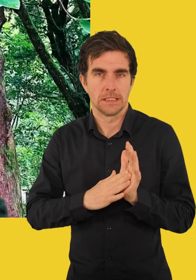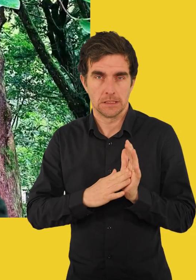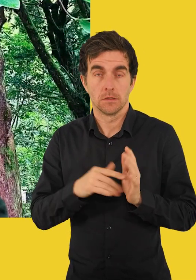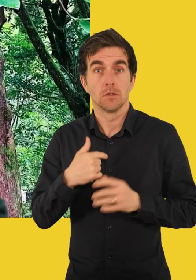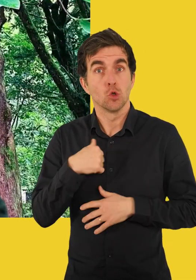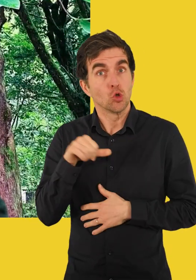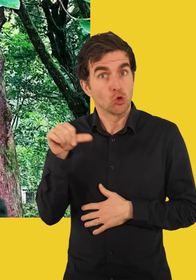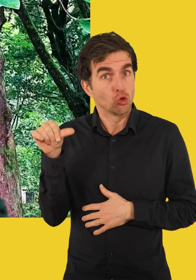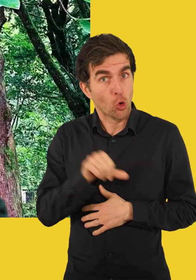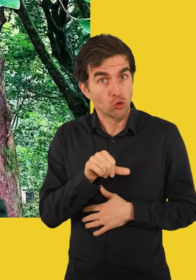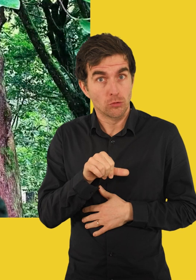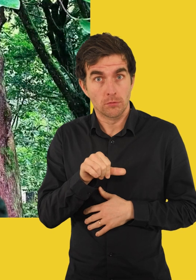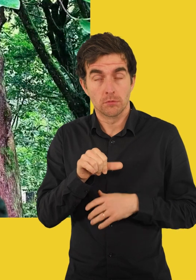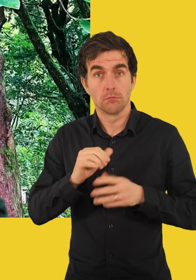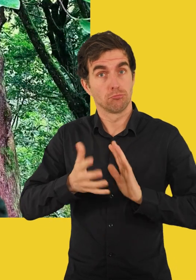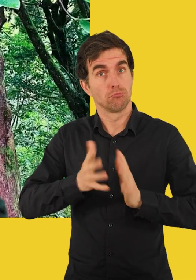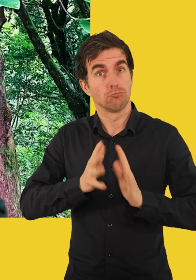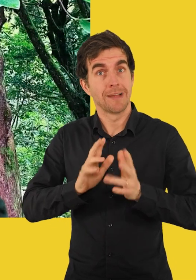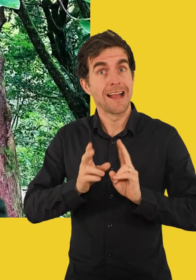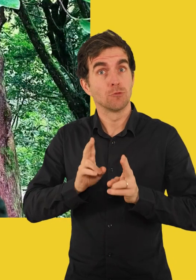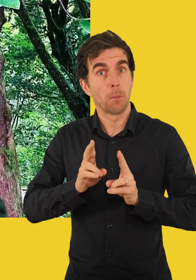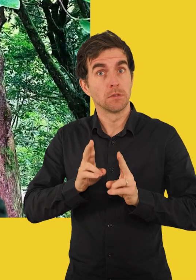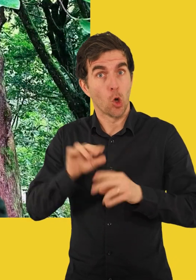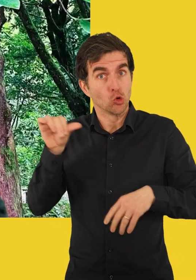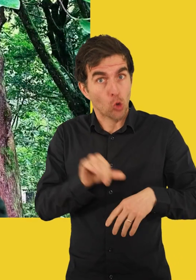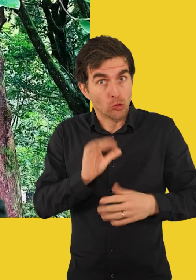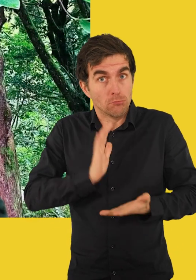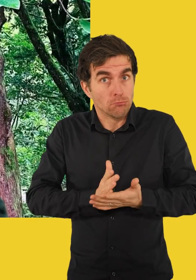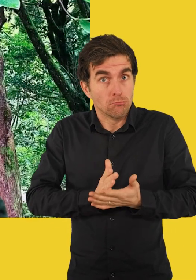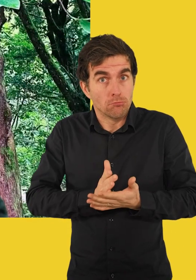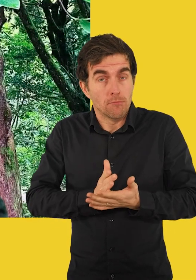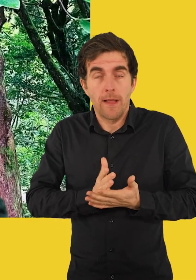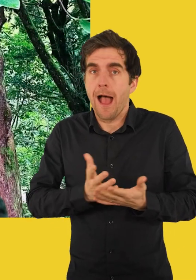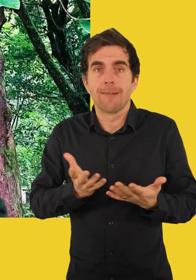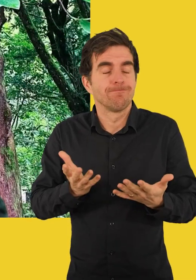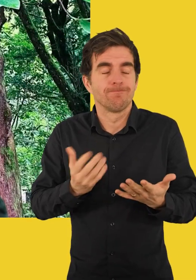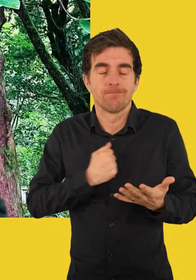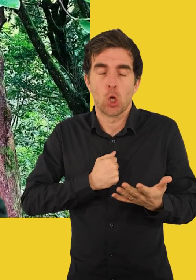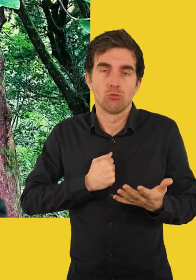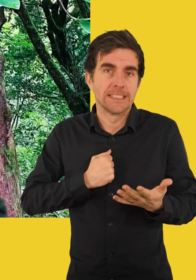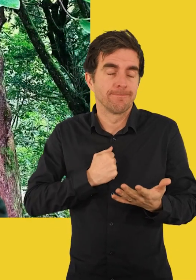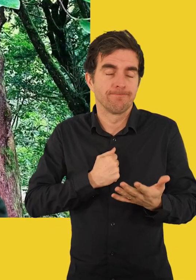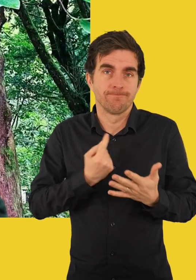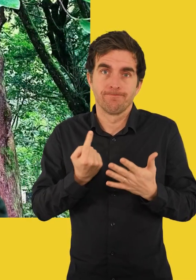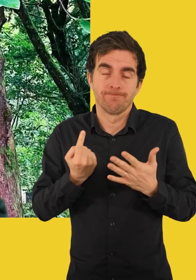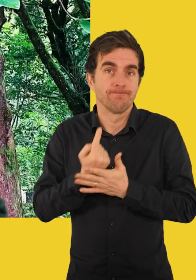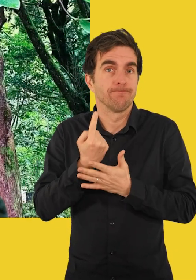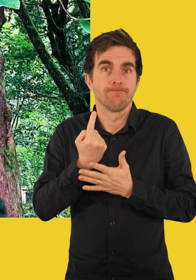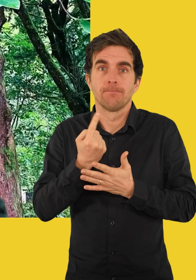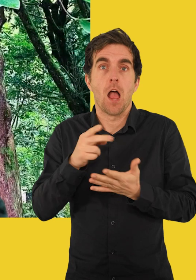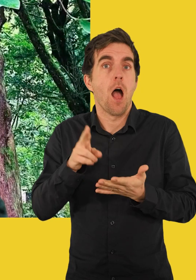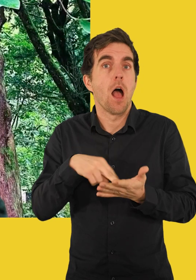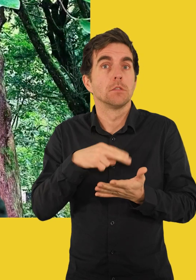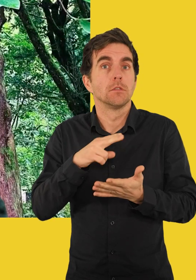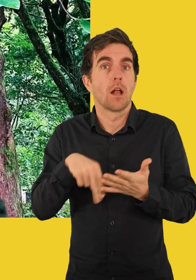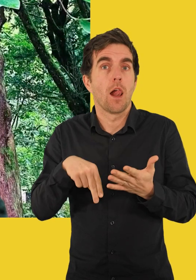We were also supposed to have sign language interpretation for this session. So apologies, we've